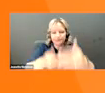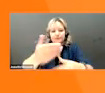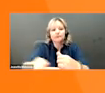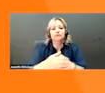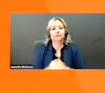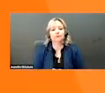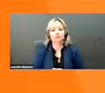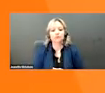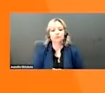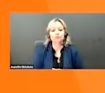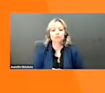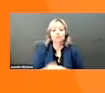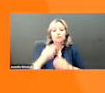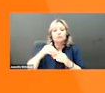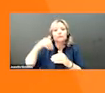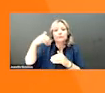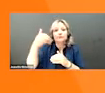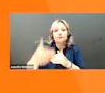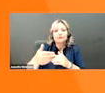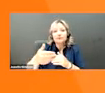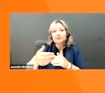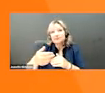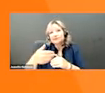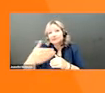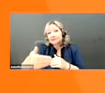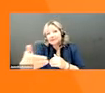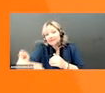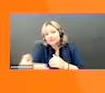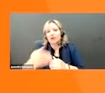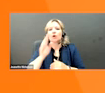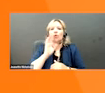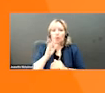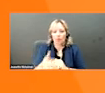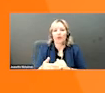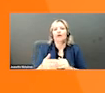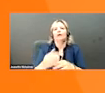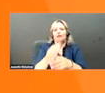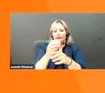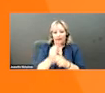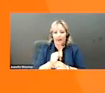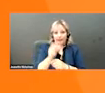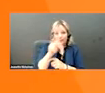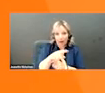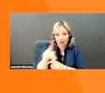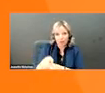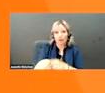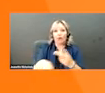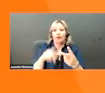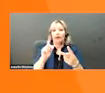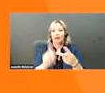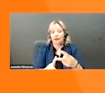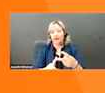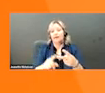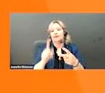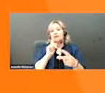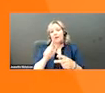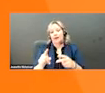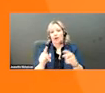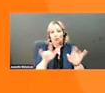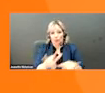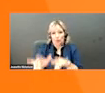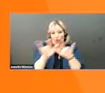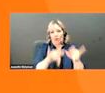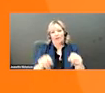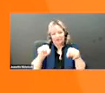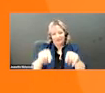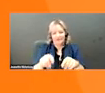receive a copy of this presentation as well as the recording. And before you all disappear, Sarah will post a feedback form